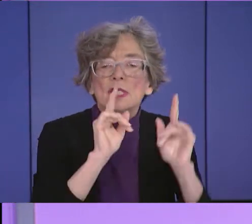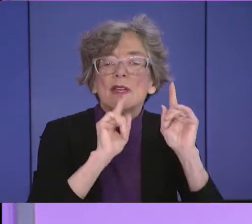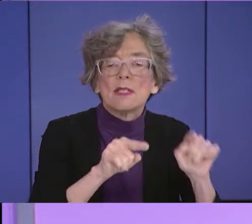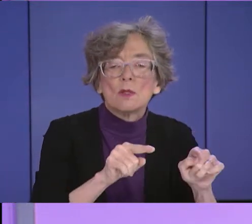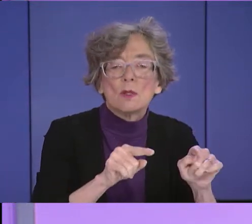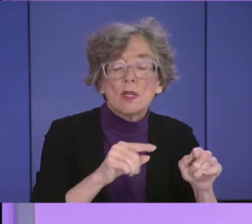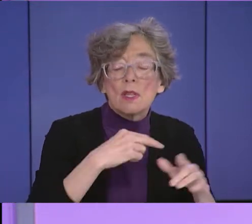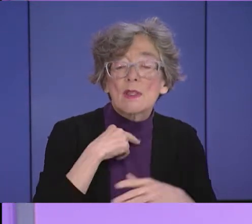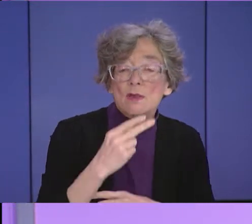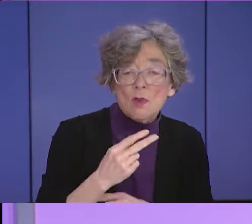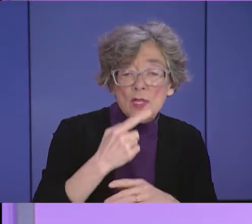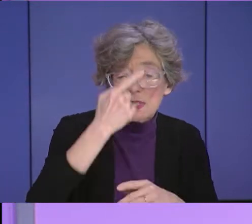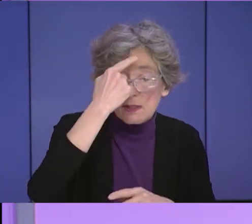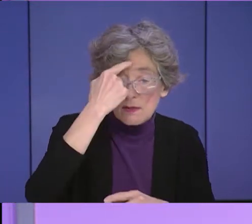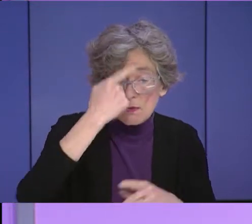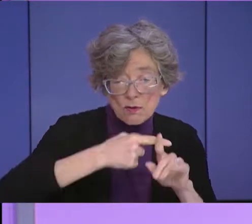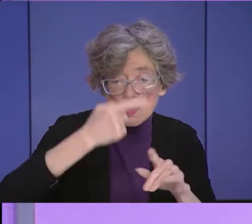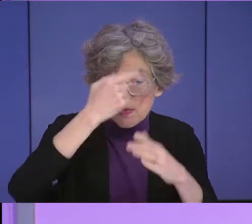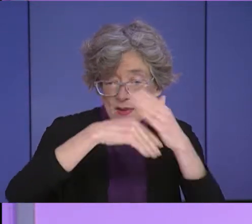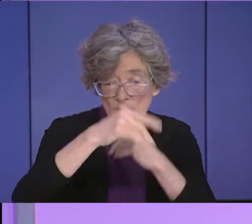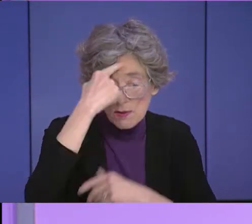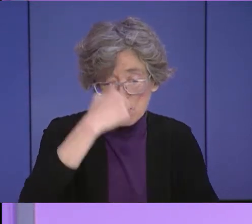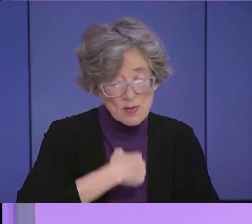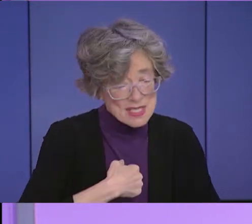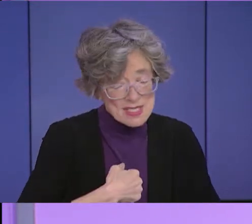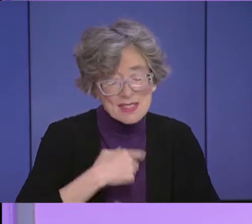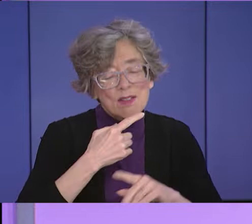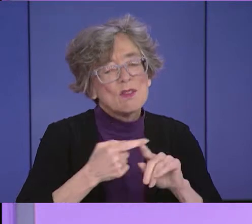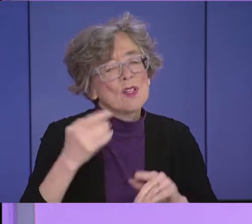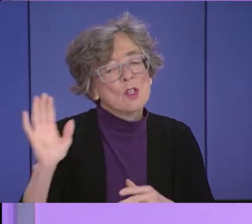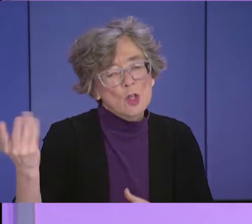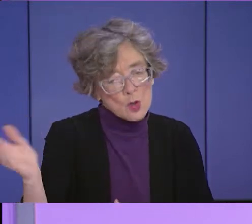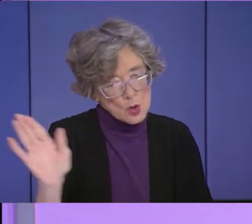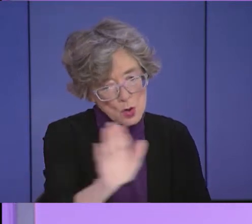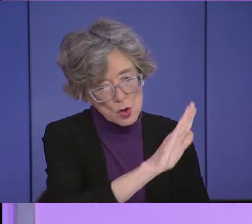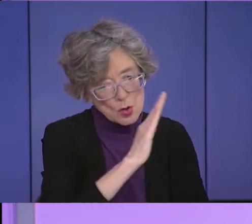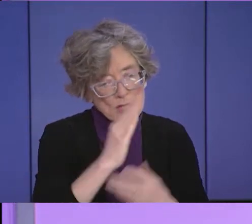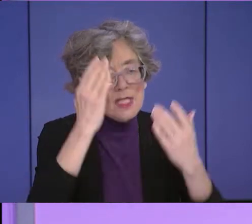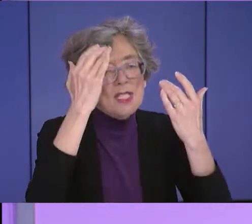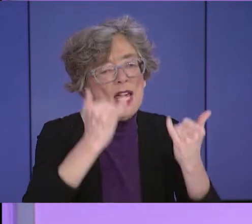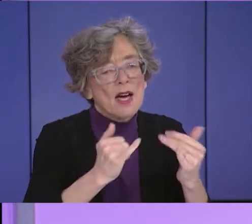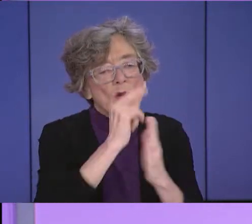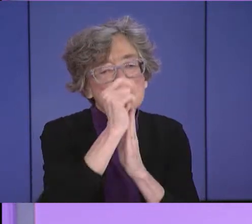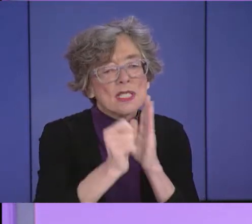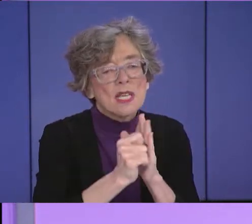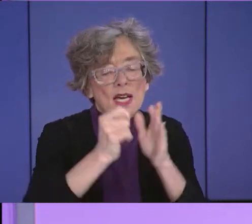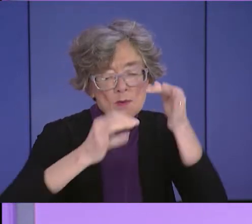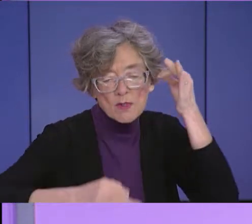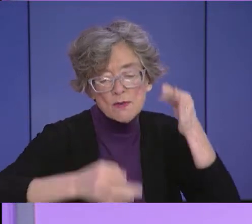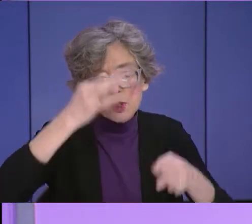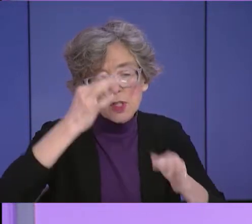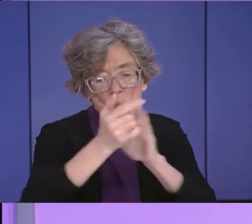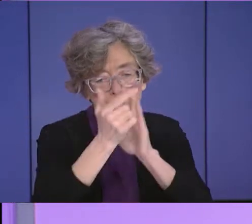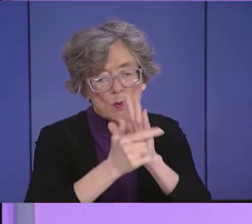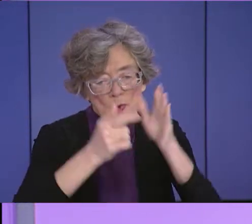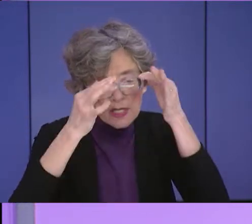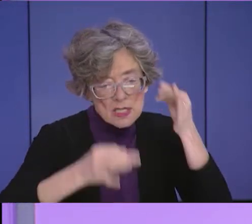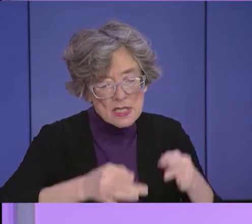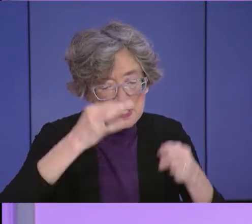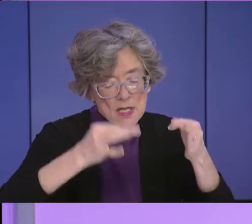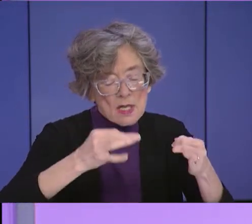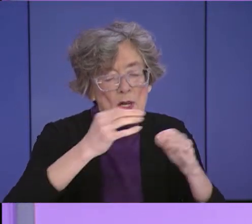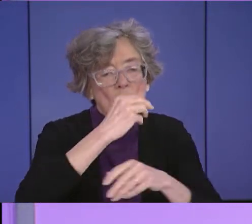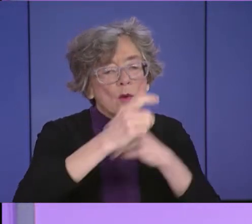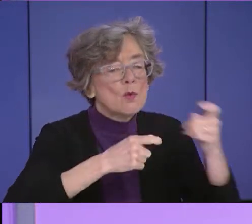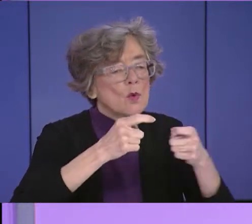said, "The voice did not come for my sake, but for yours. Now is the time of judgment on this world. Now the ruler of